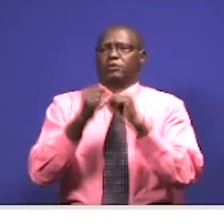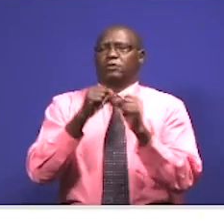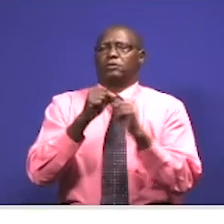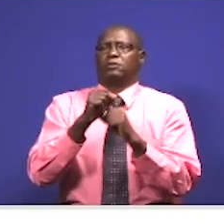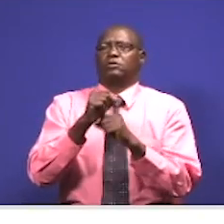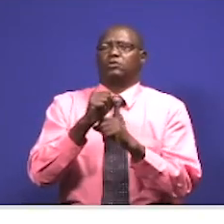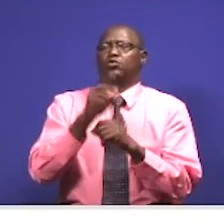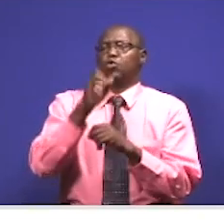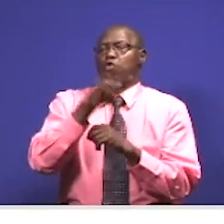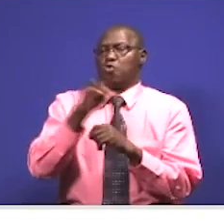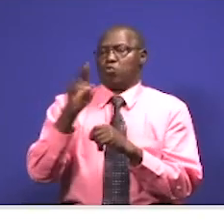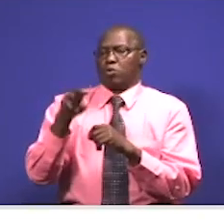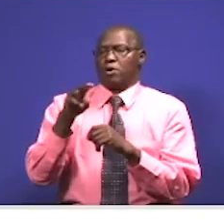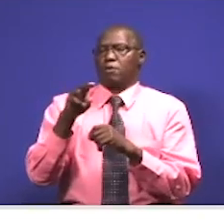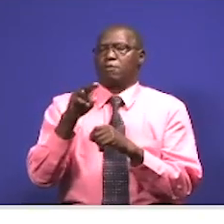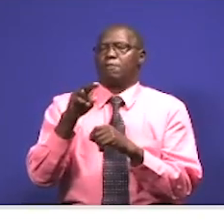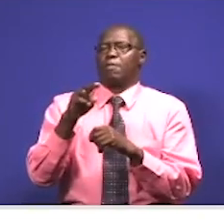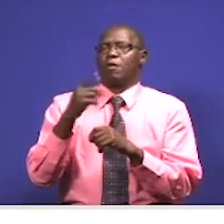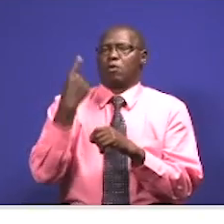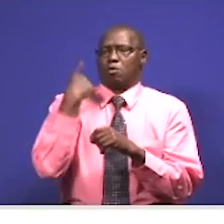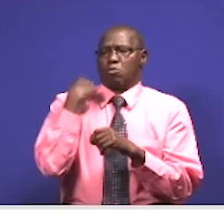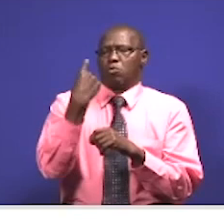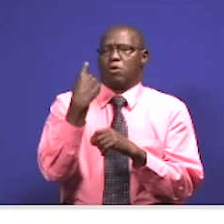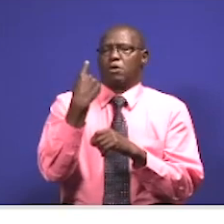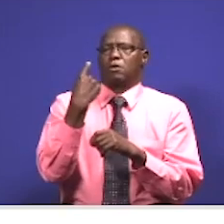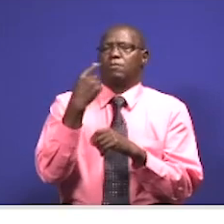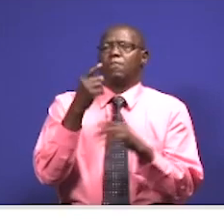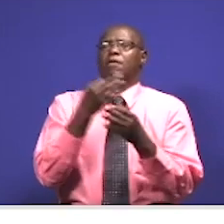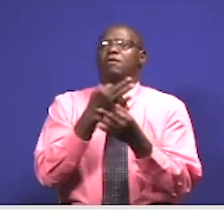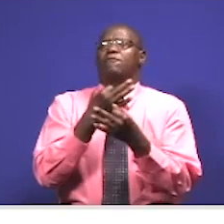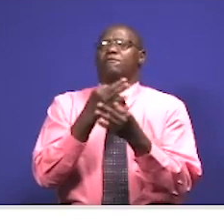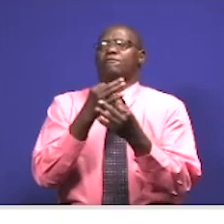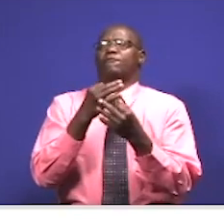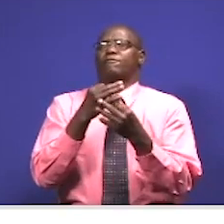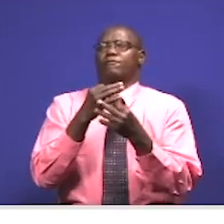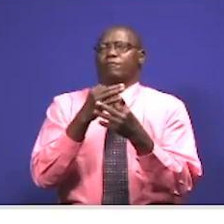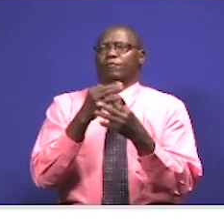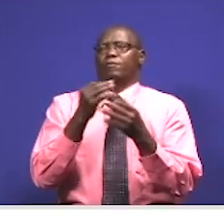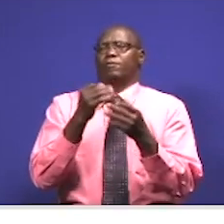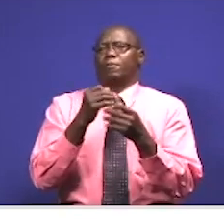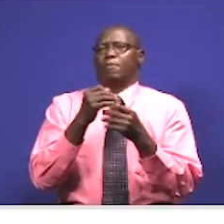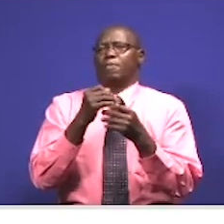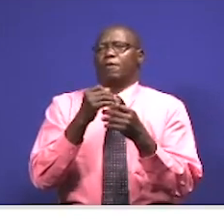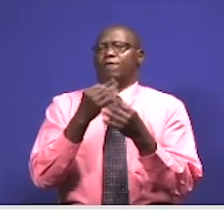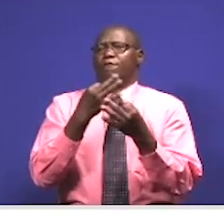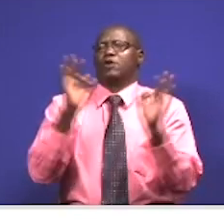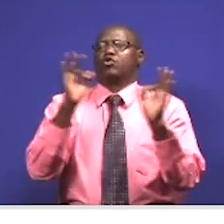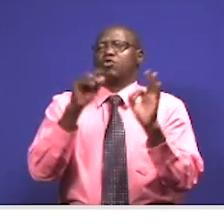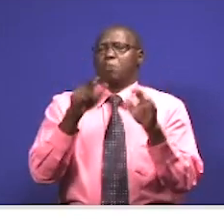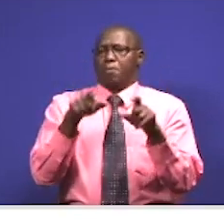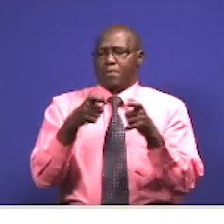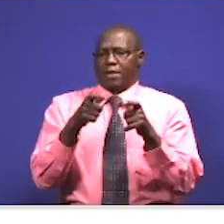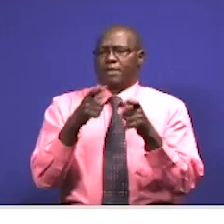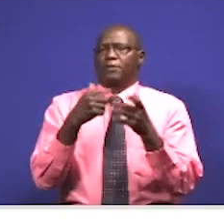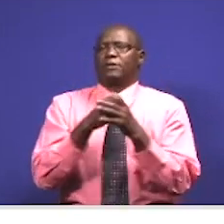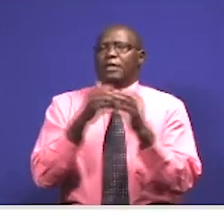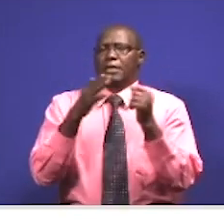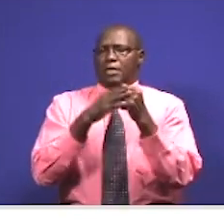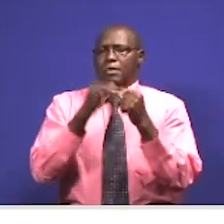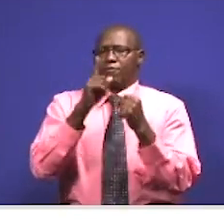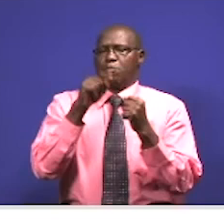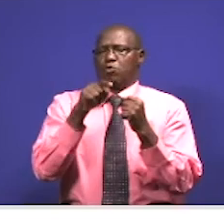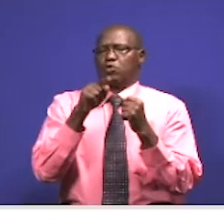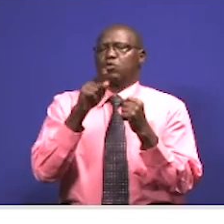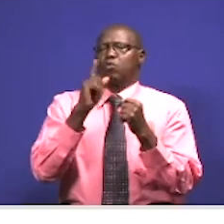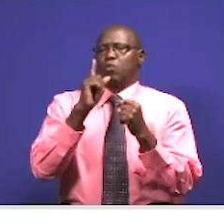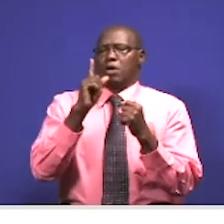marking the top country in the world where press freedom is upheld with a global score of 95.18.